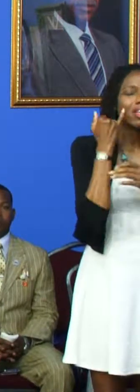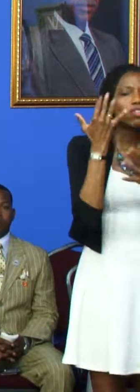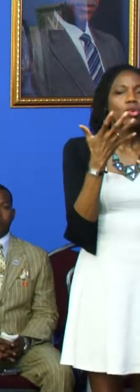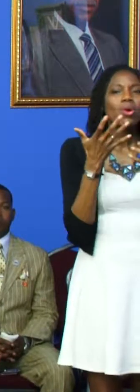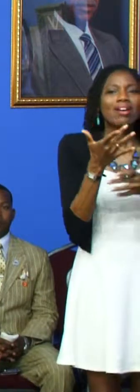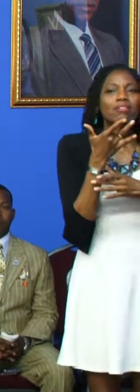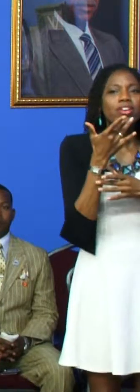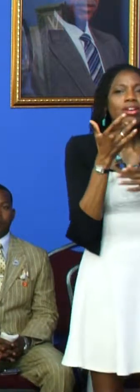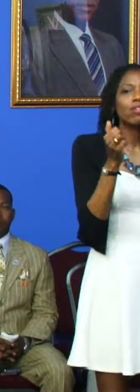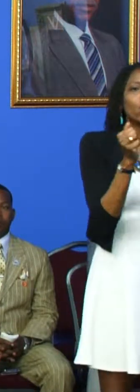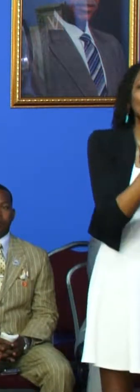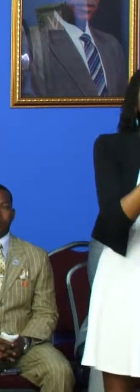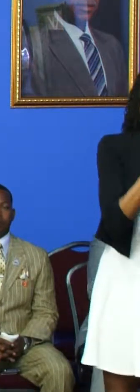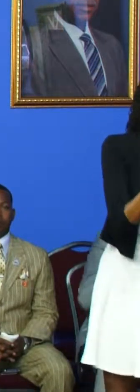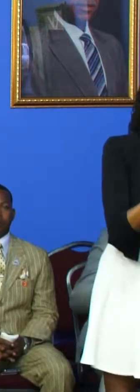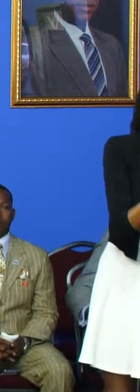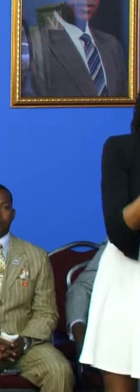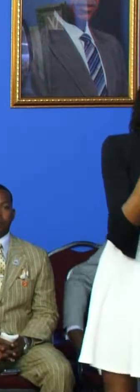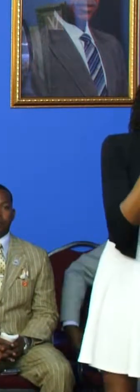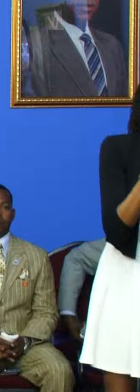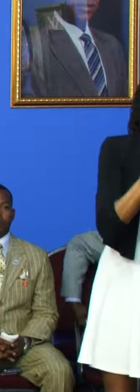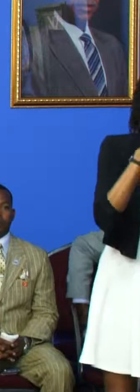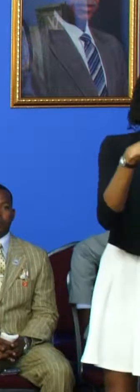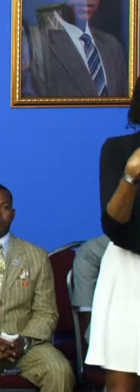Let me tell you,